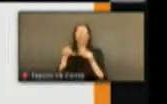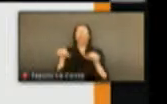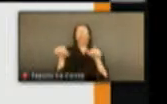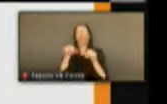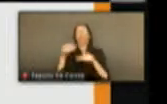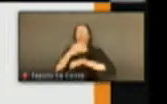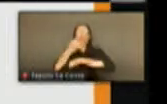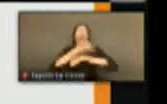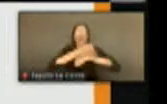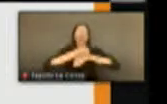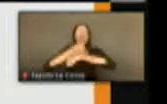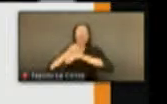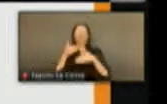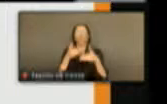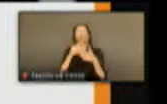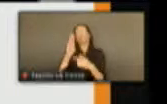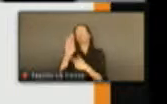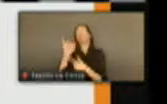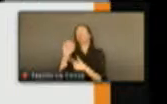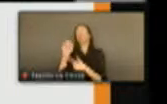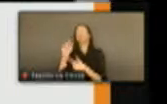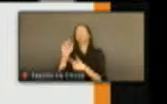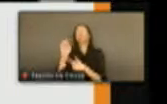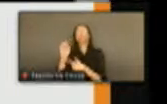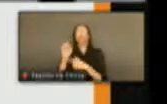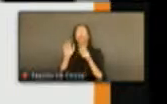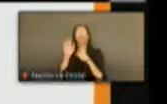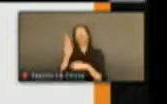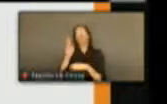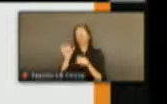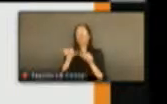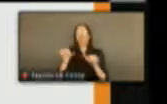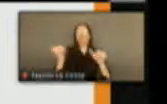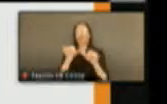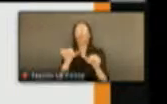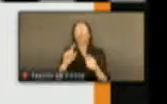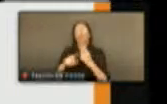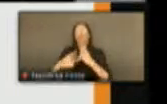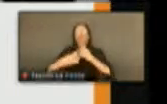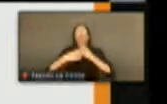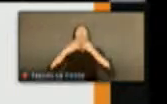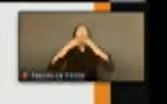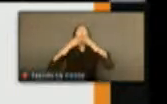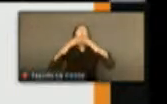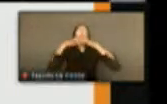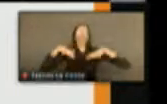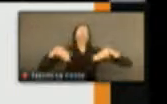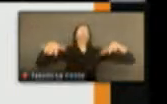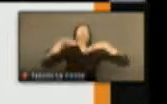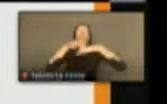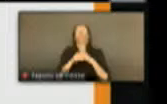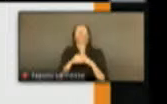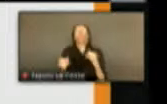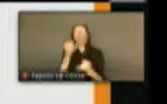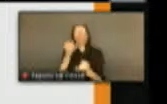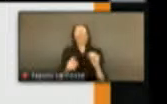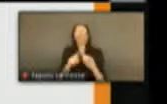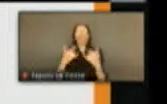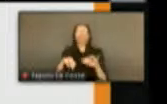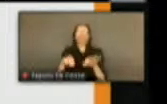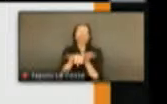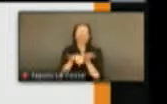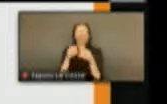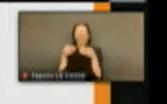endangered lands for conservation. And last but not least, the General Government Strategic Area includes projects for